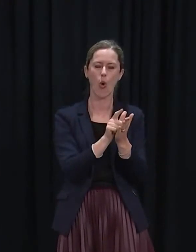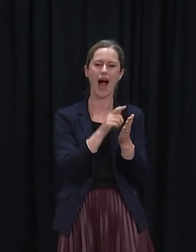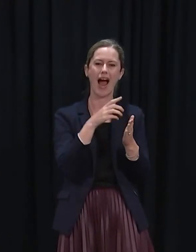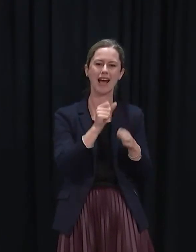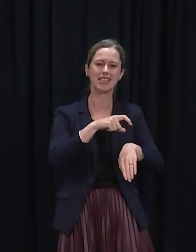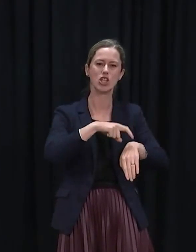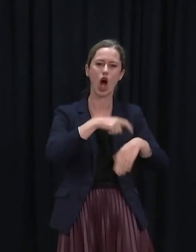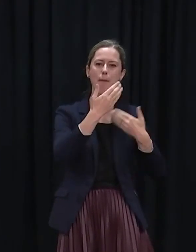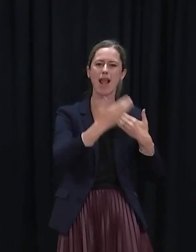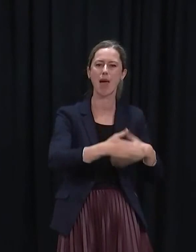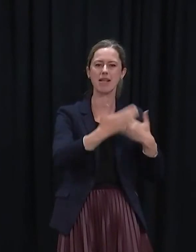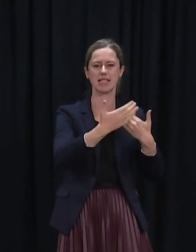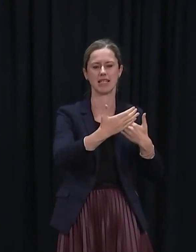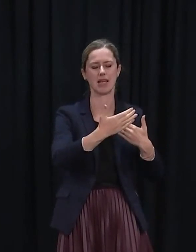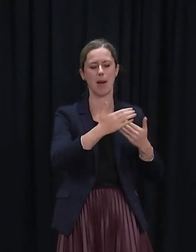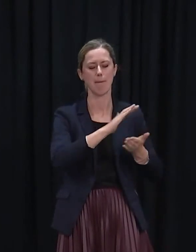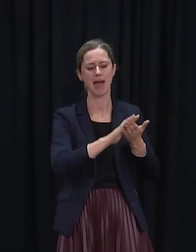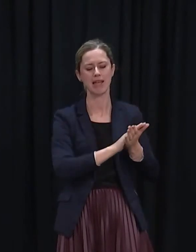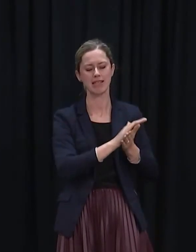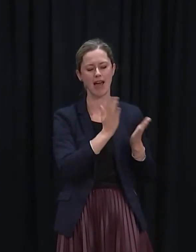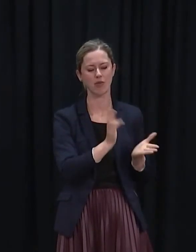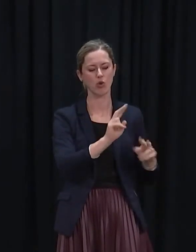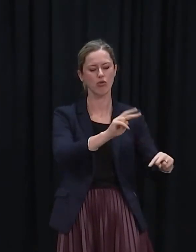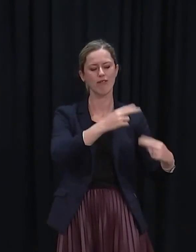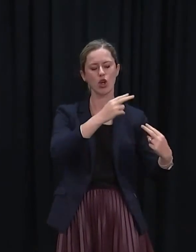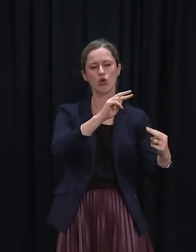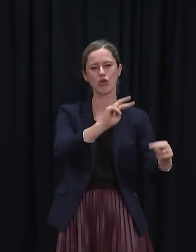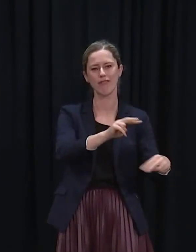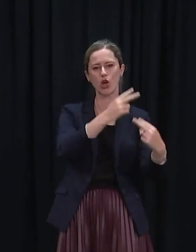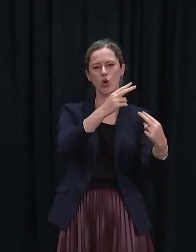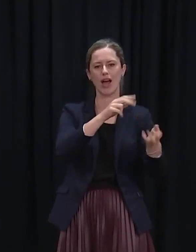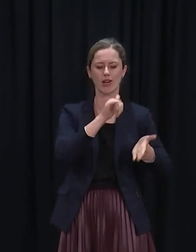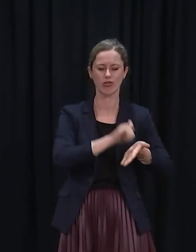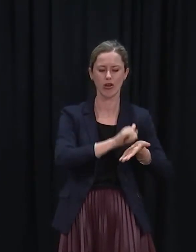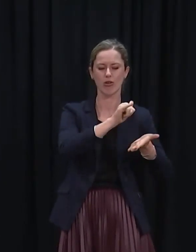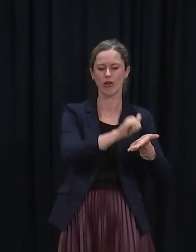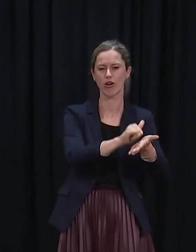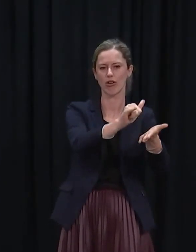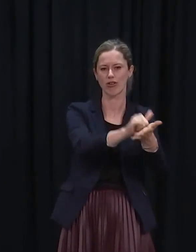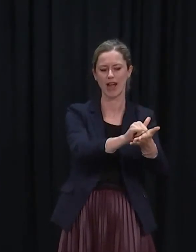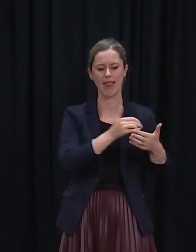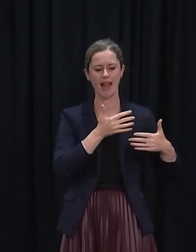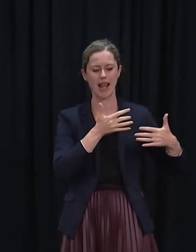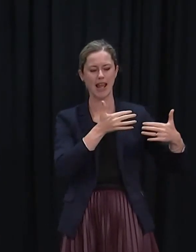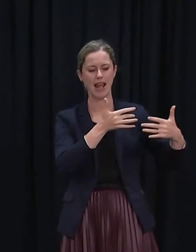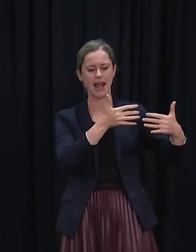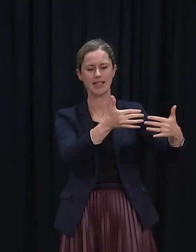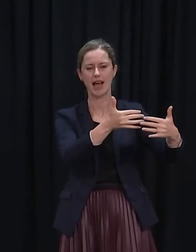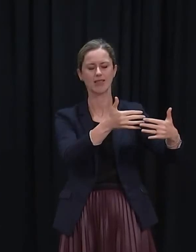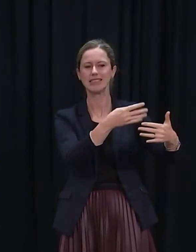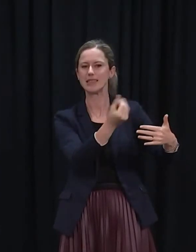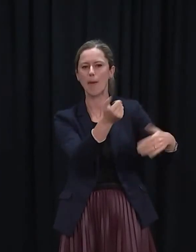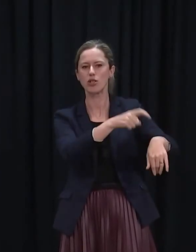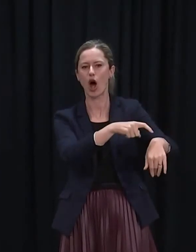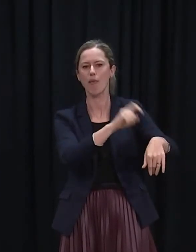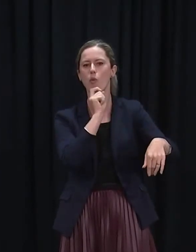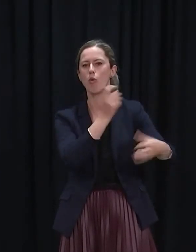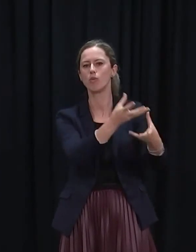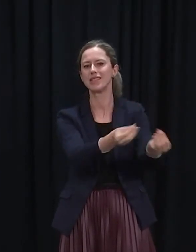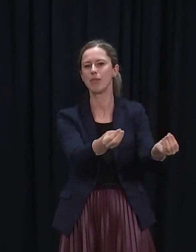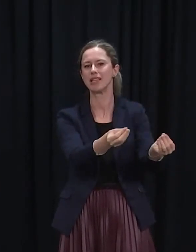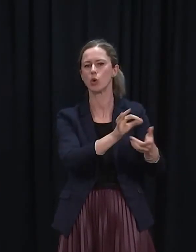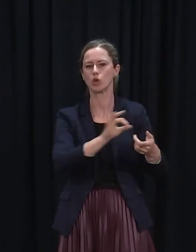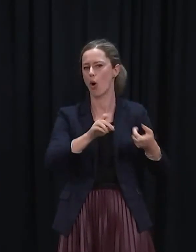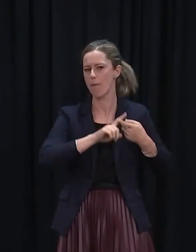of legislation, so it's subject to periodic review and renewal by Parliament. And at some point it will not be renewed because it won't be justified